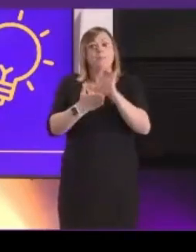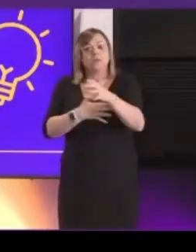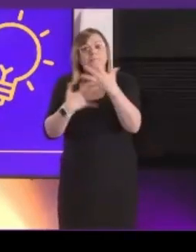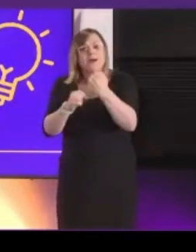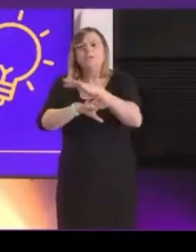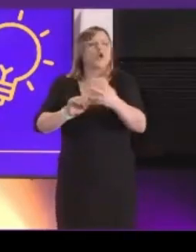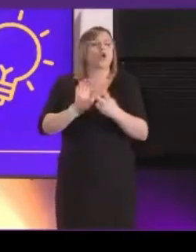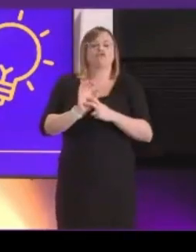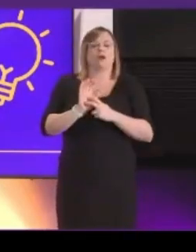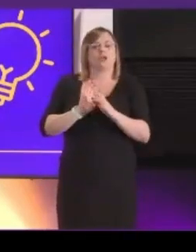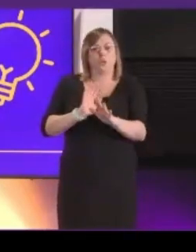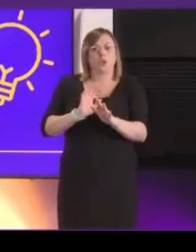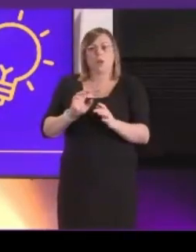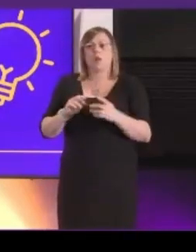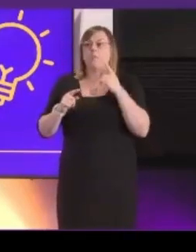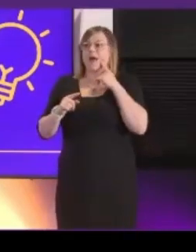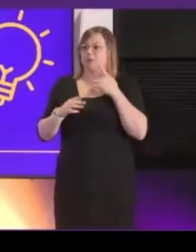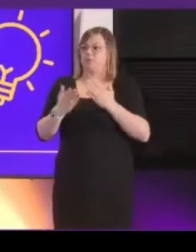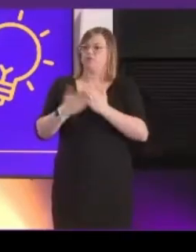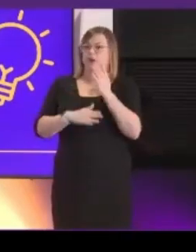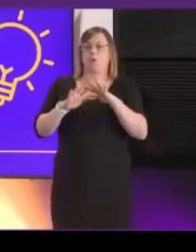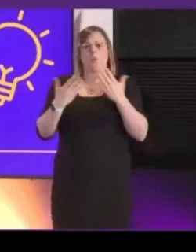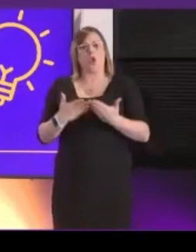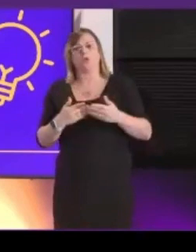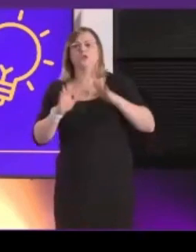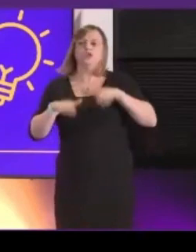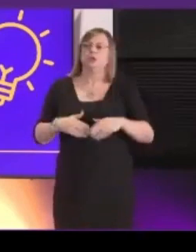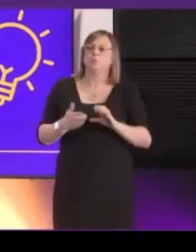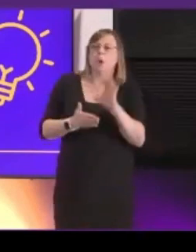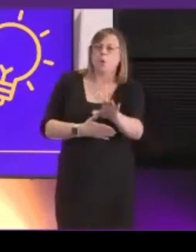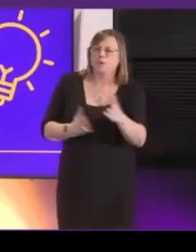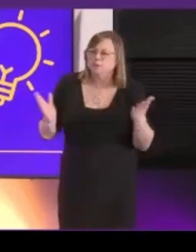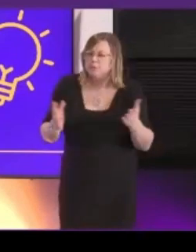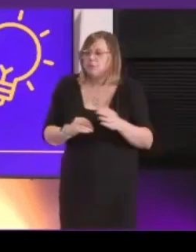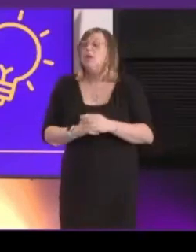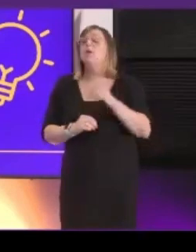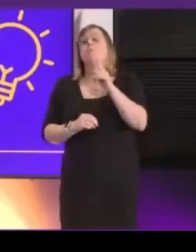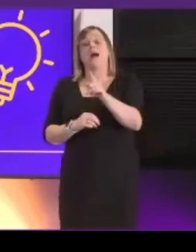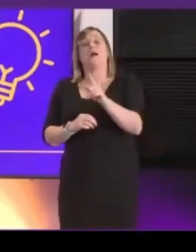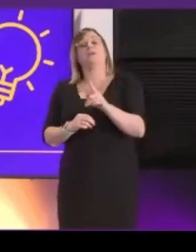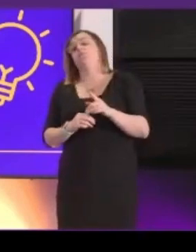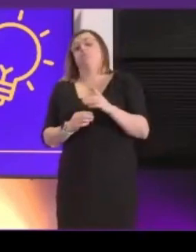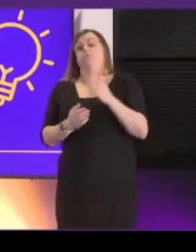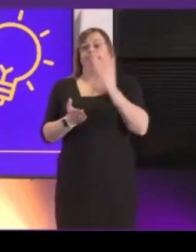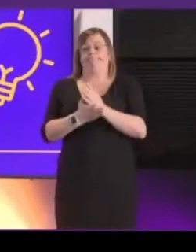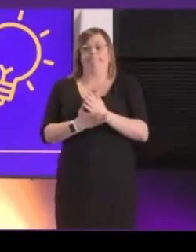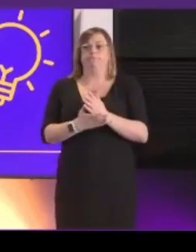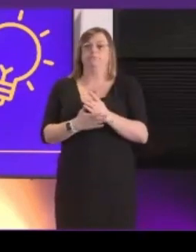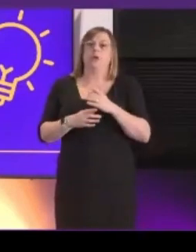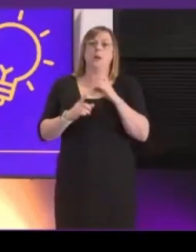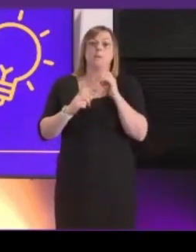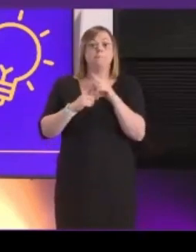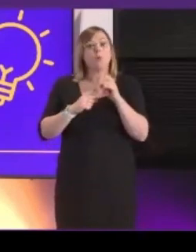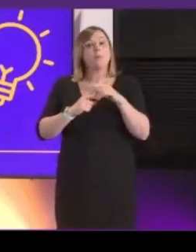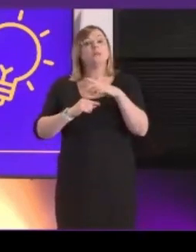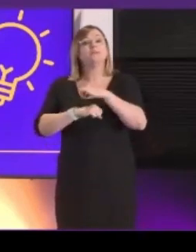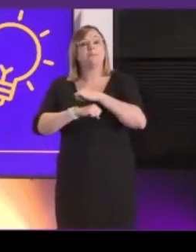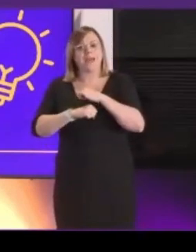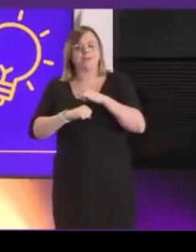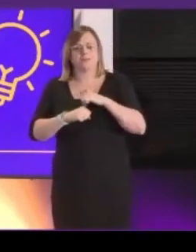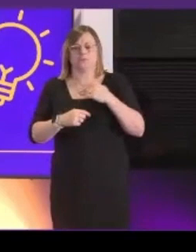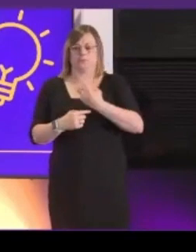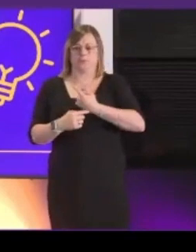don't think anybody's getting a bonus ever again. I'm joking. But it's absolutely, from where PurpleSpace